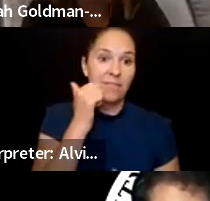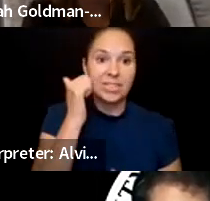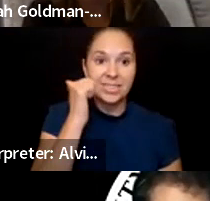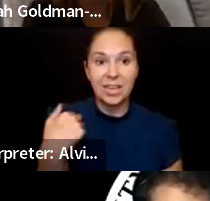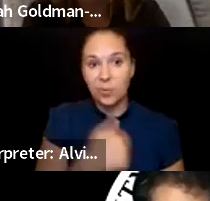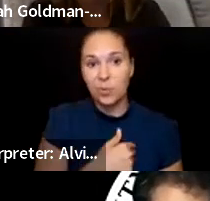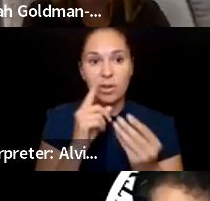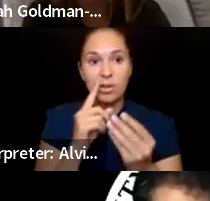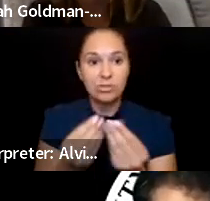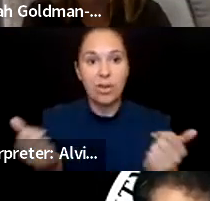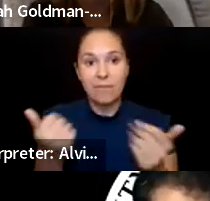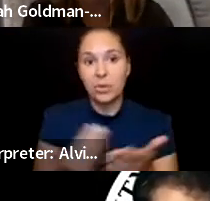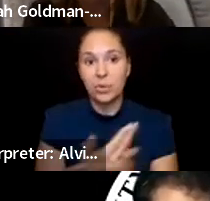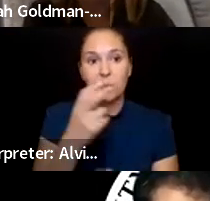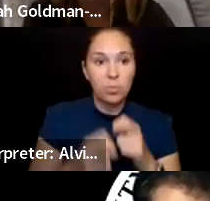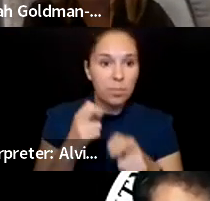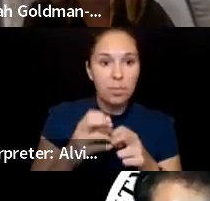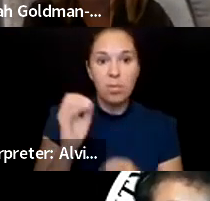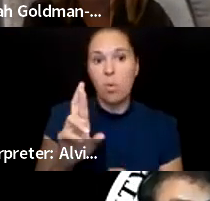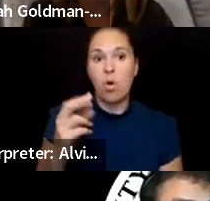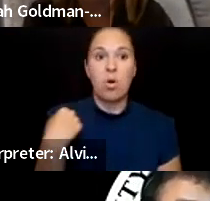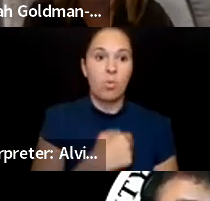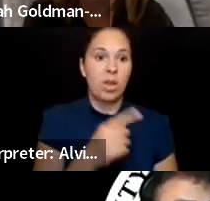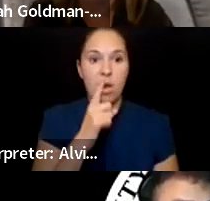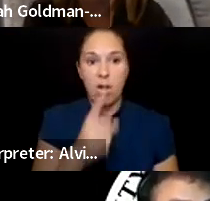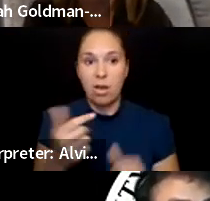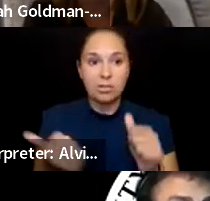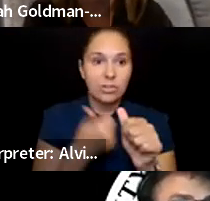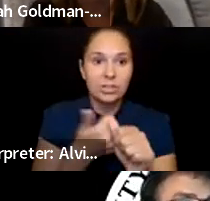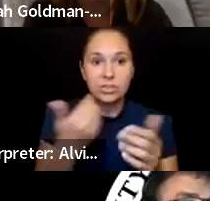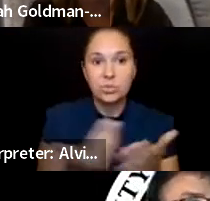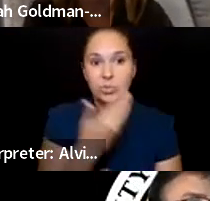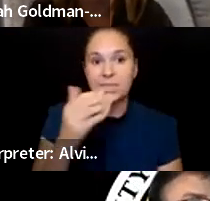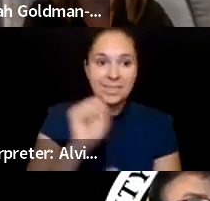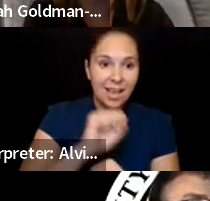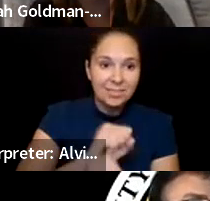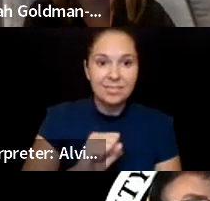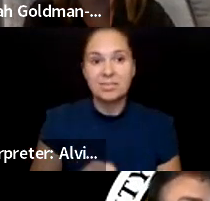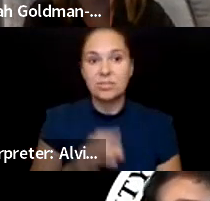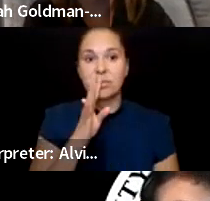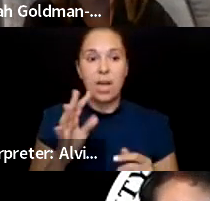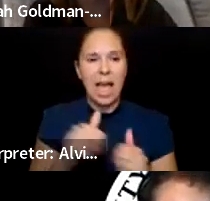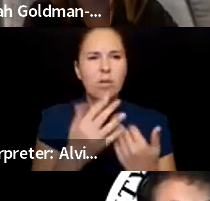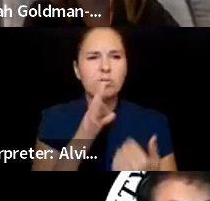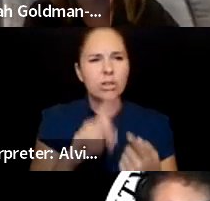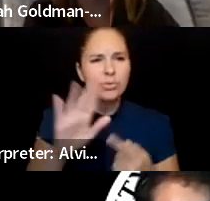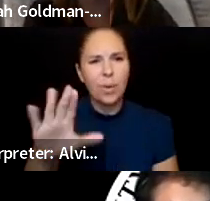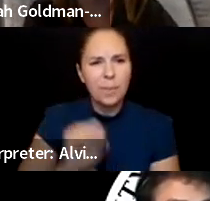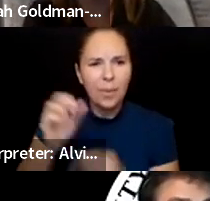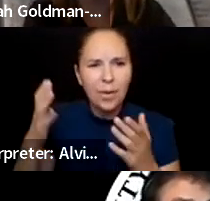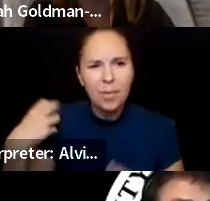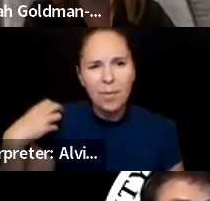solving a new problem or going after a new task. How to talk to your employer about accommodations,